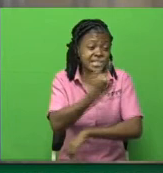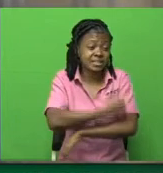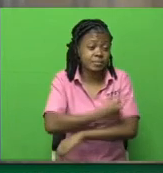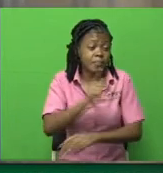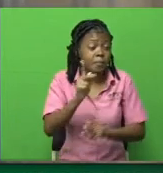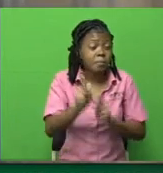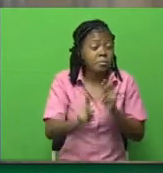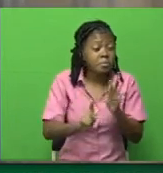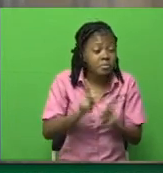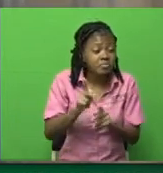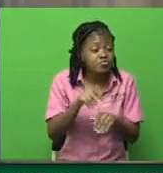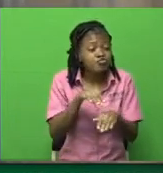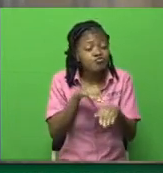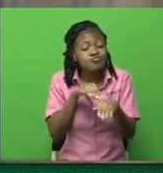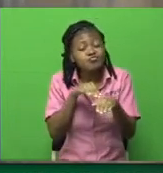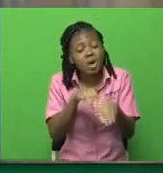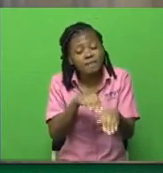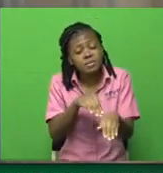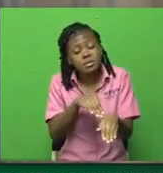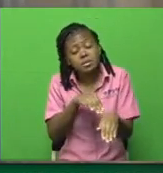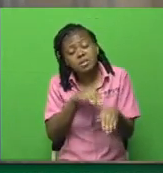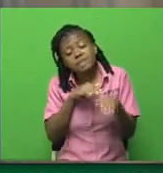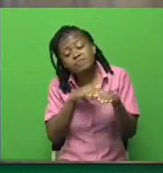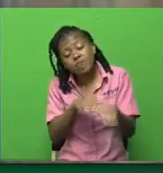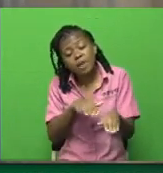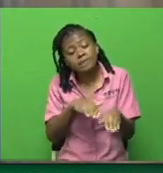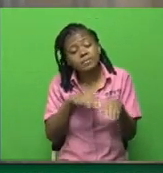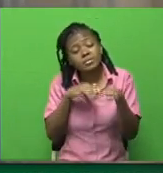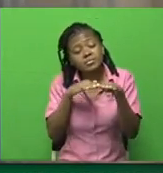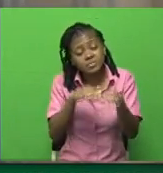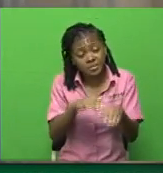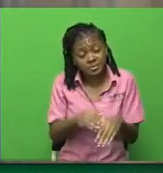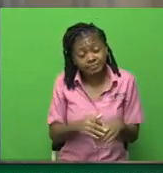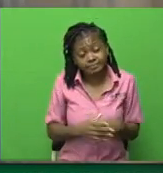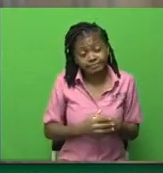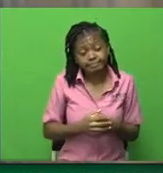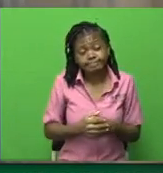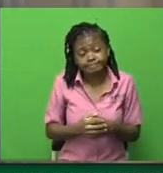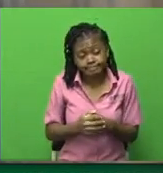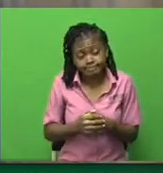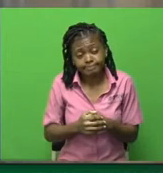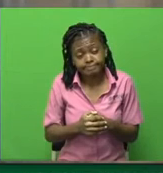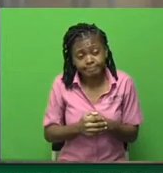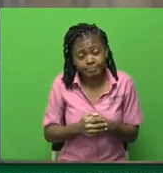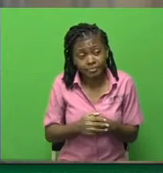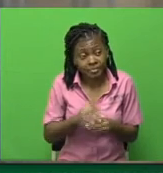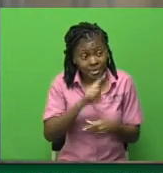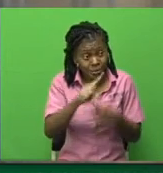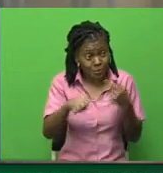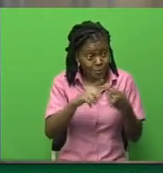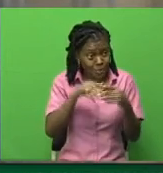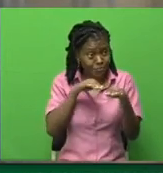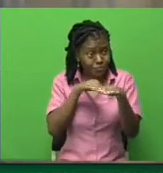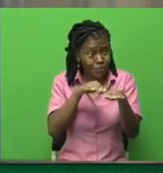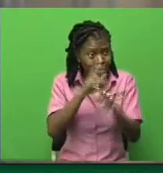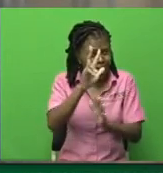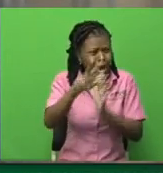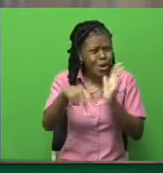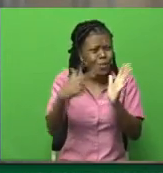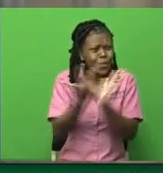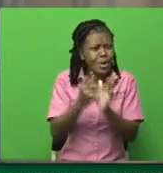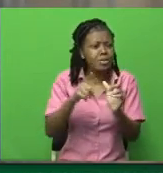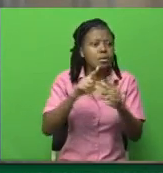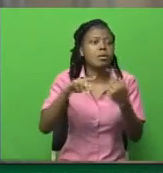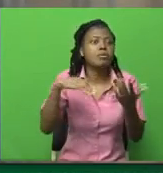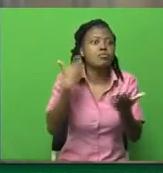spend sitting down in traffic how productive do you expect these people to be after you reach to work they are miserable